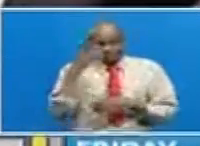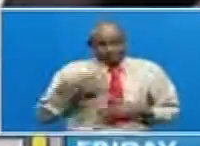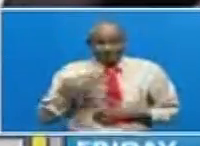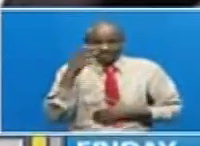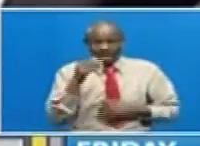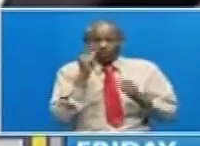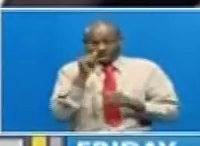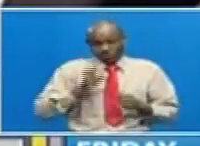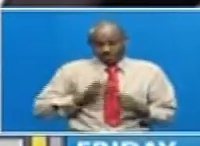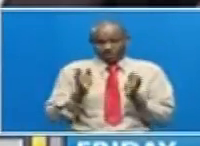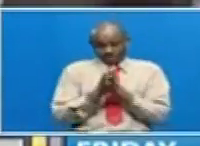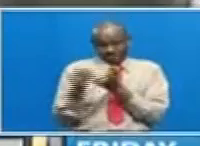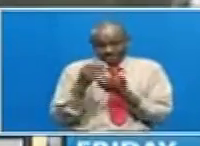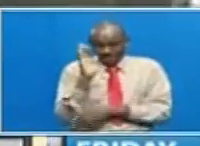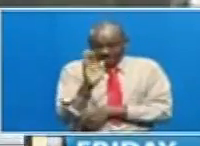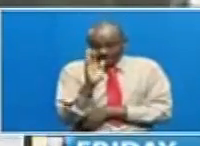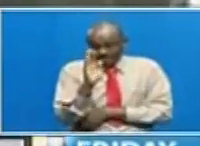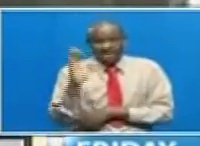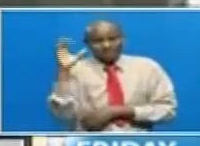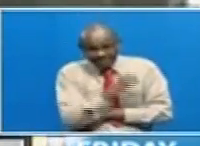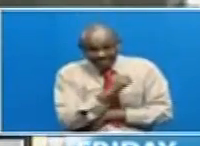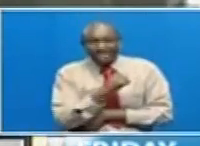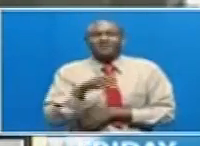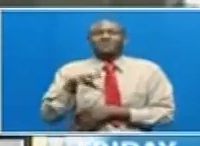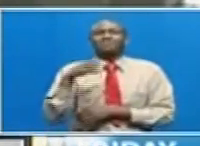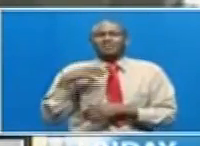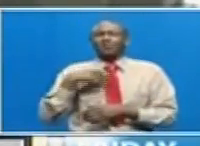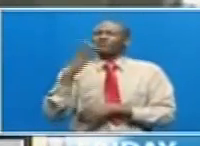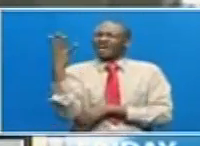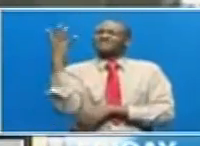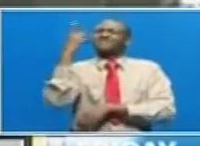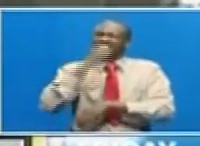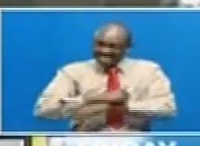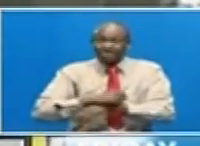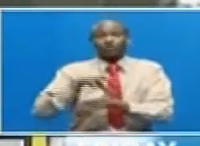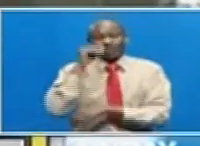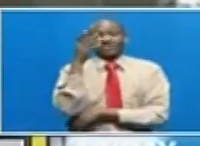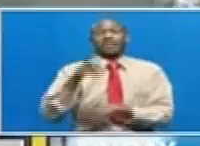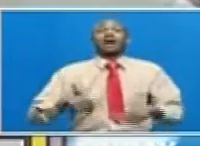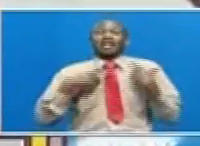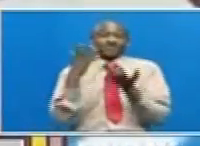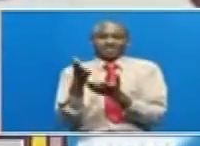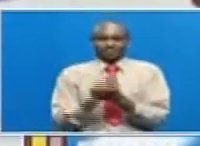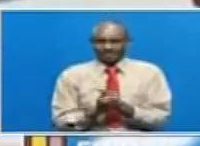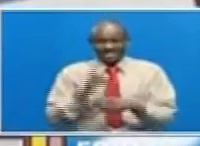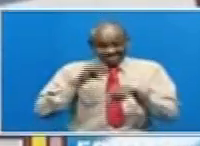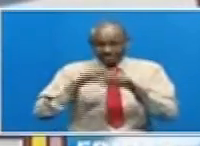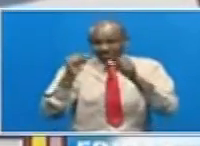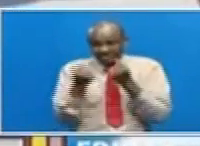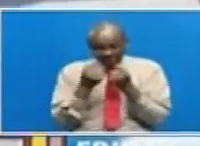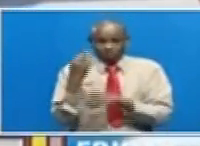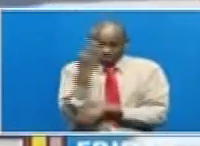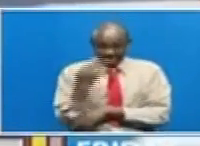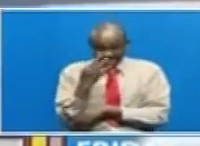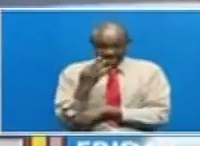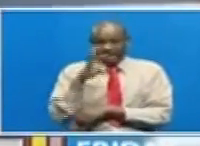a 19-year-old mother and her infant son, were missing. It took rescuers 5 days to find them both alive. When they were rescued Wednesday,